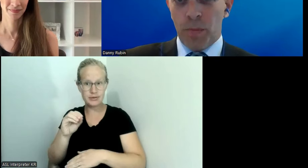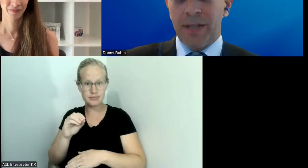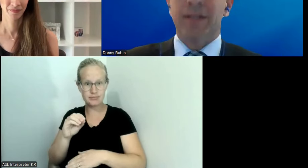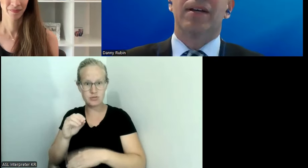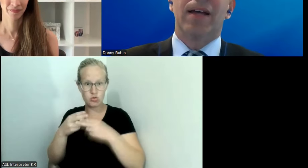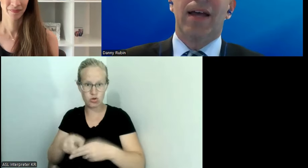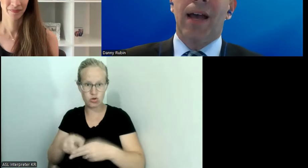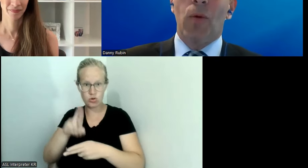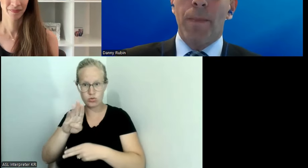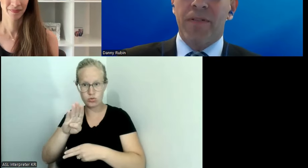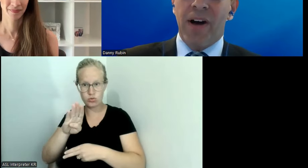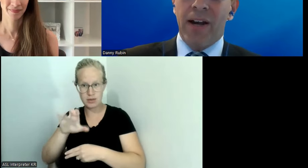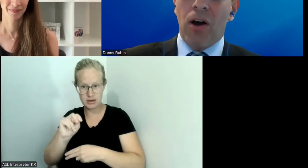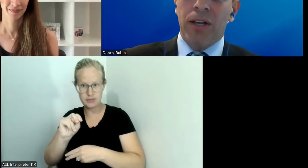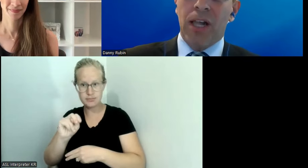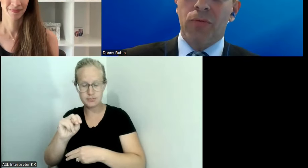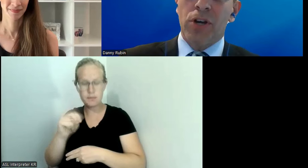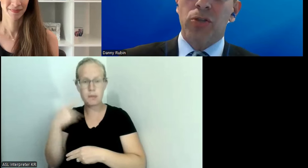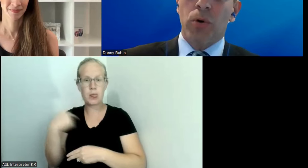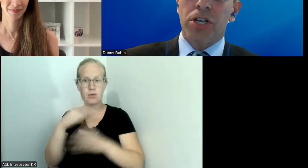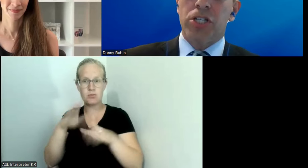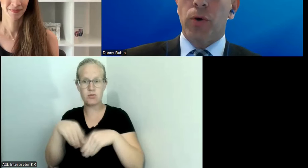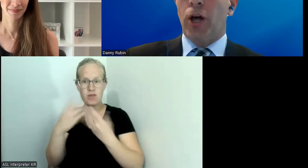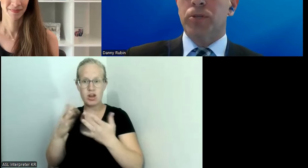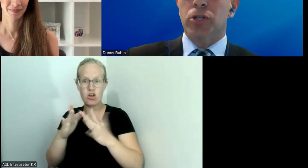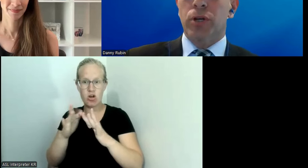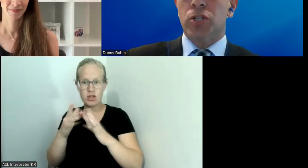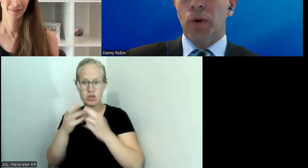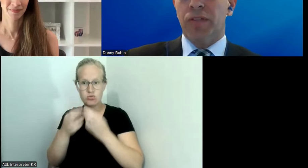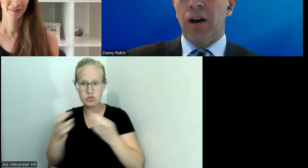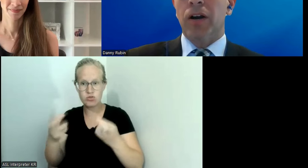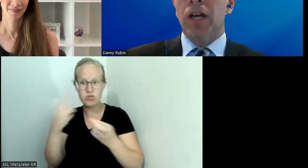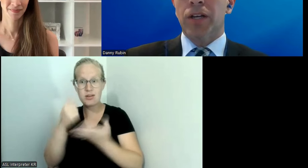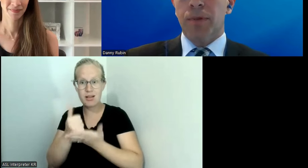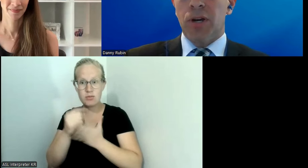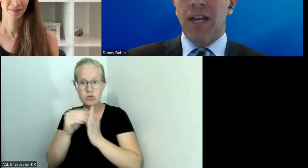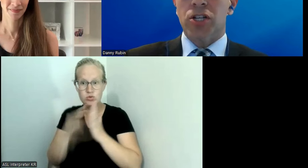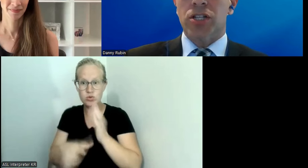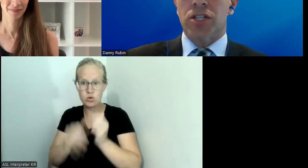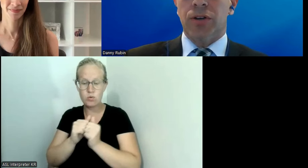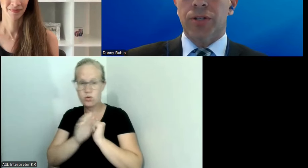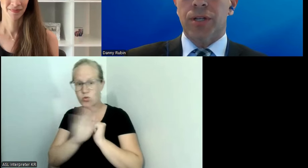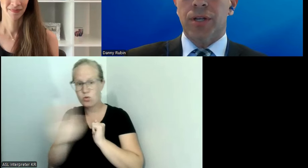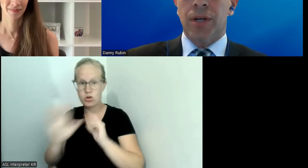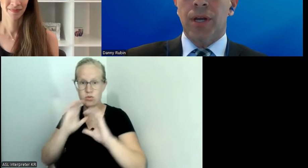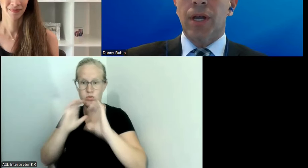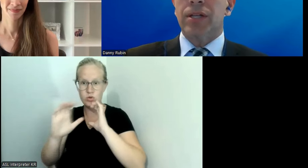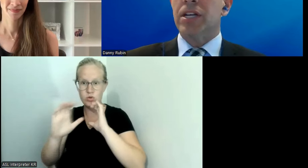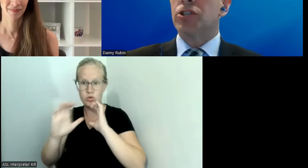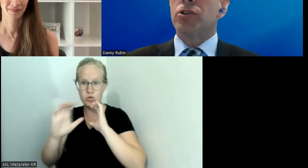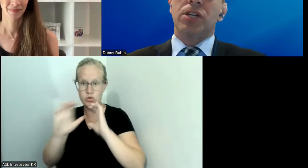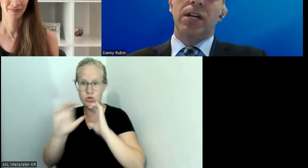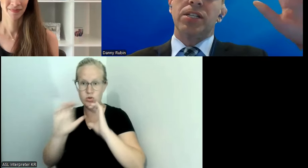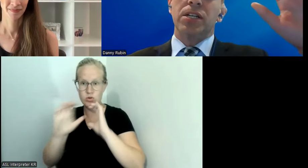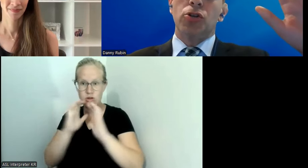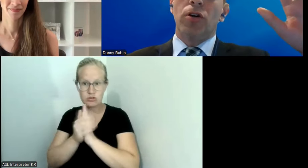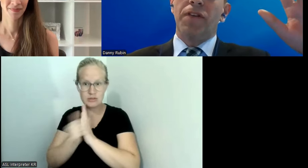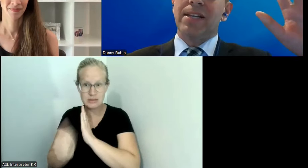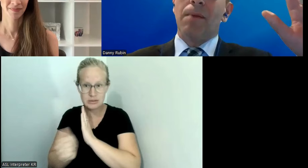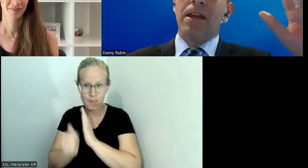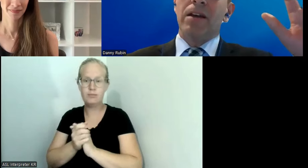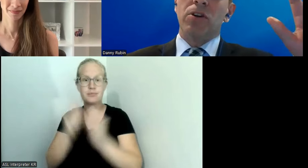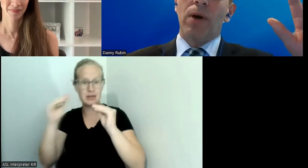is called Rubin and we provide online resources to help students with their communication skills. Teachers, can